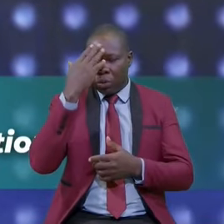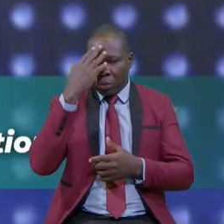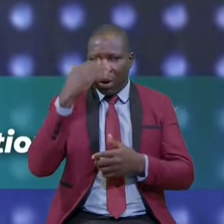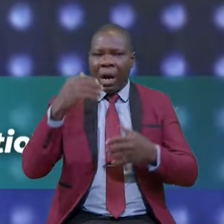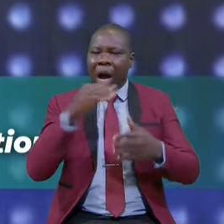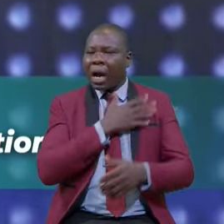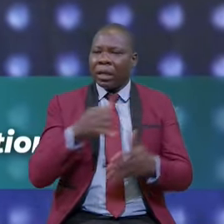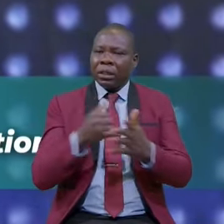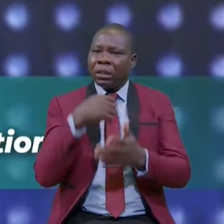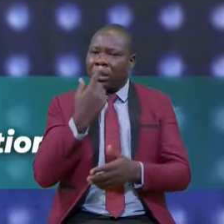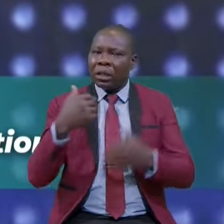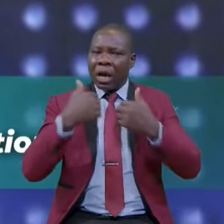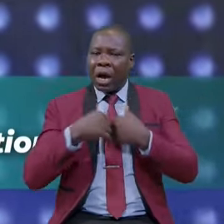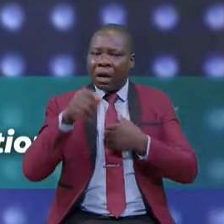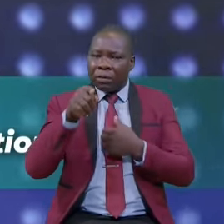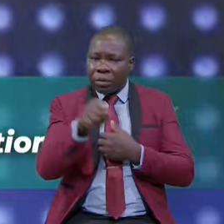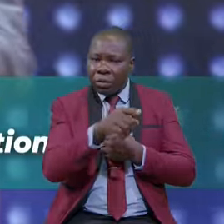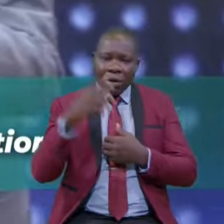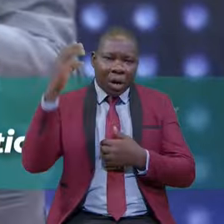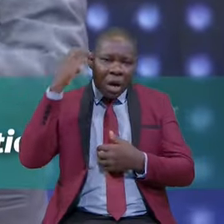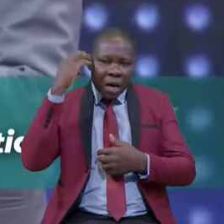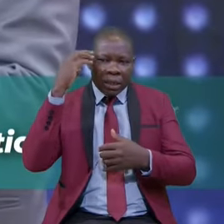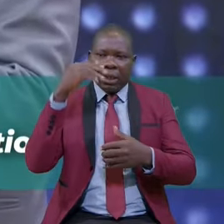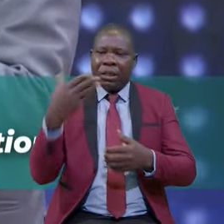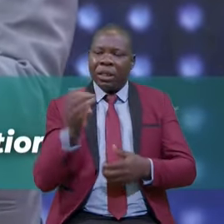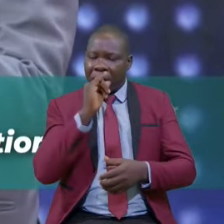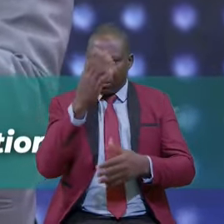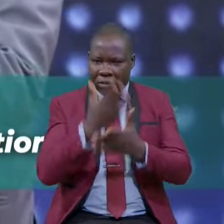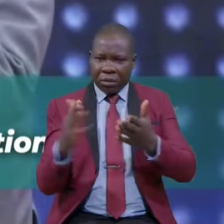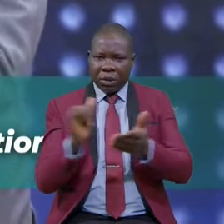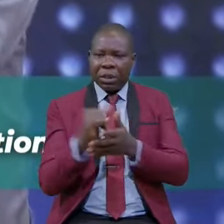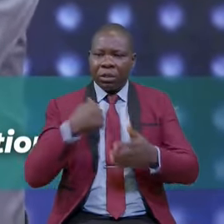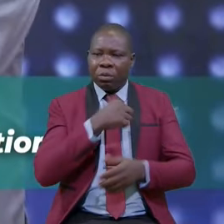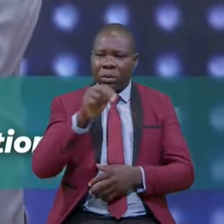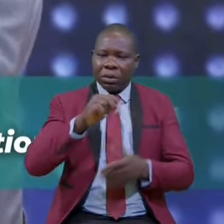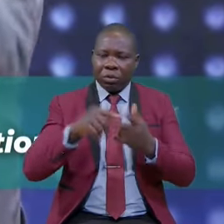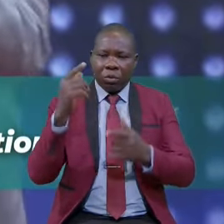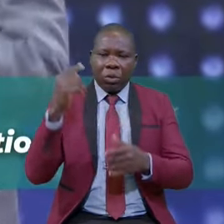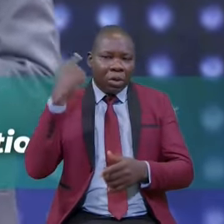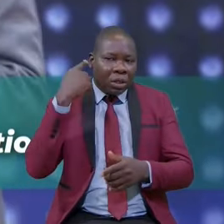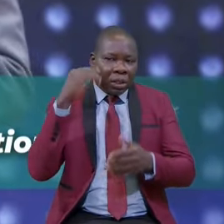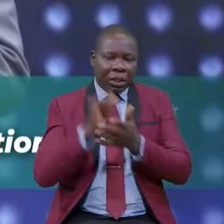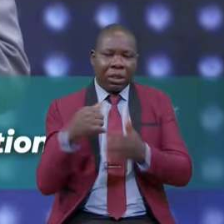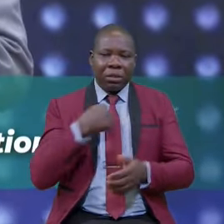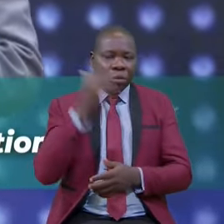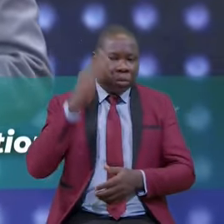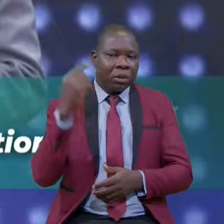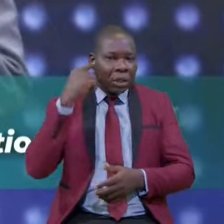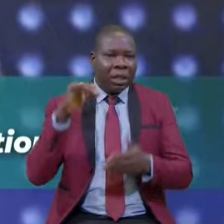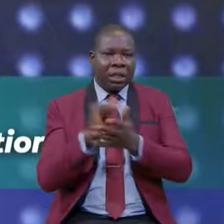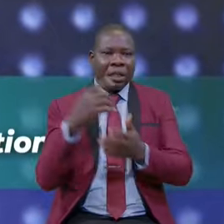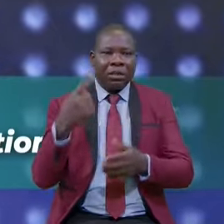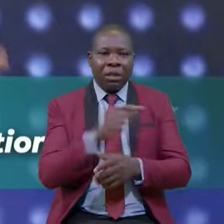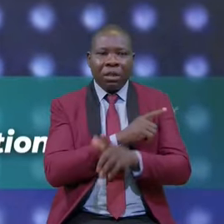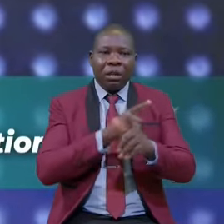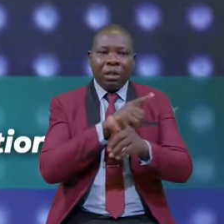heard, we're going to hear that the everlasting God, the Lord, the Creator of the ends of the